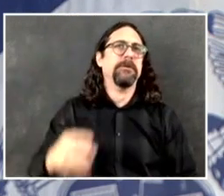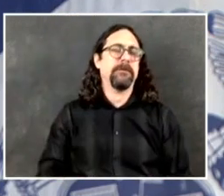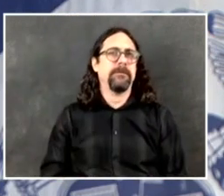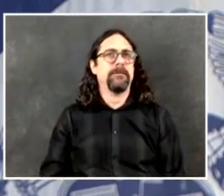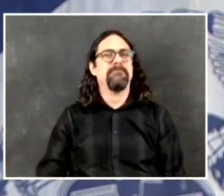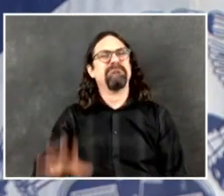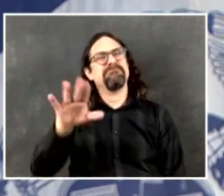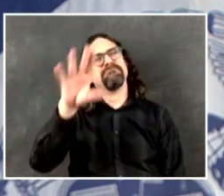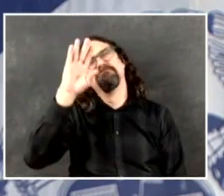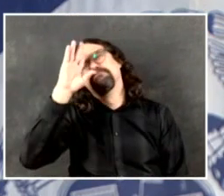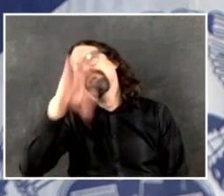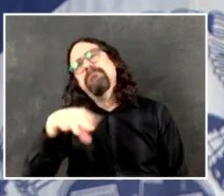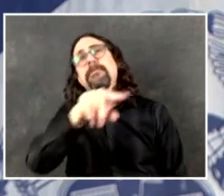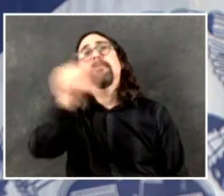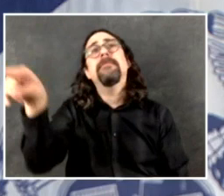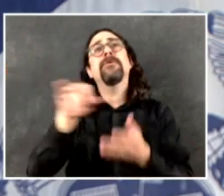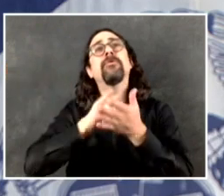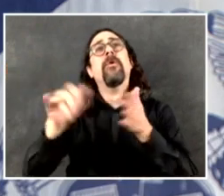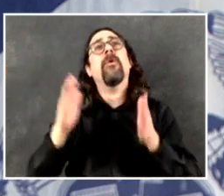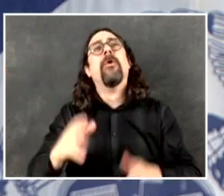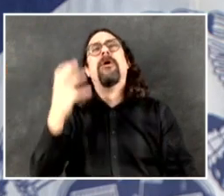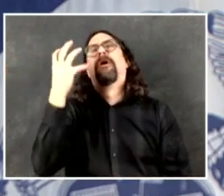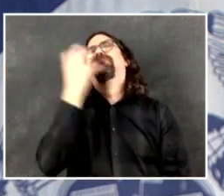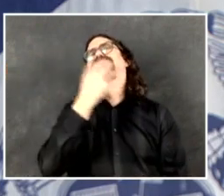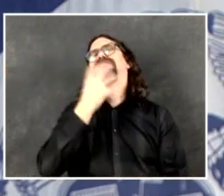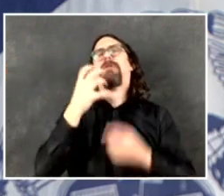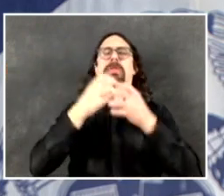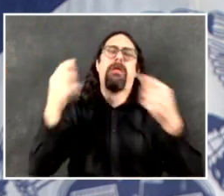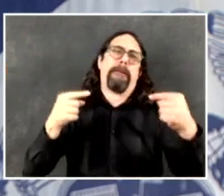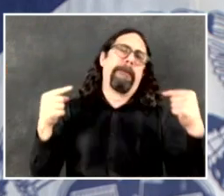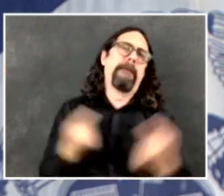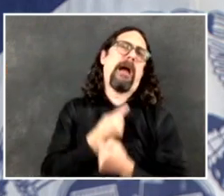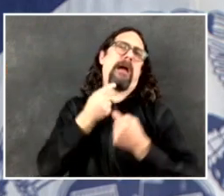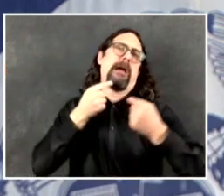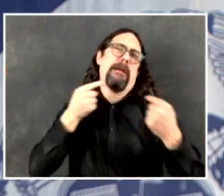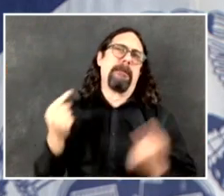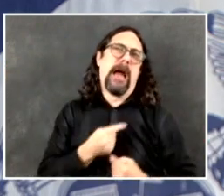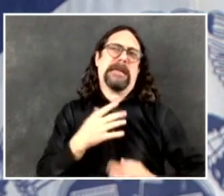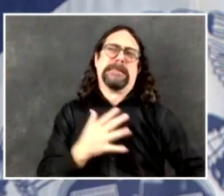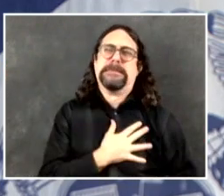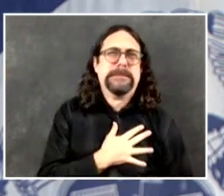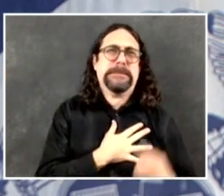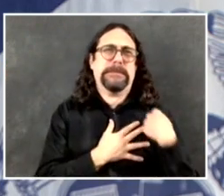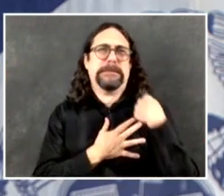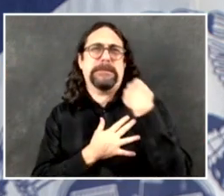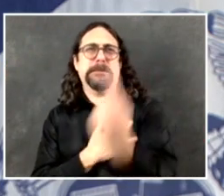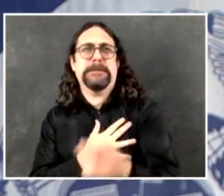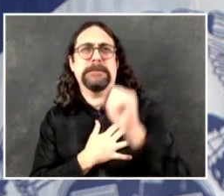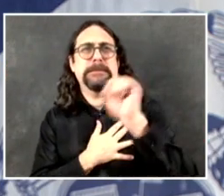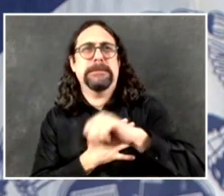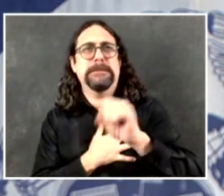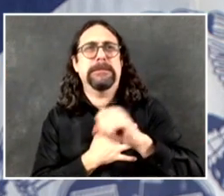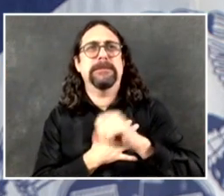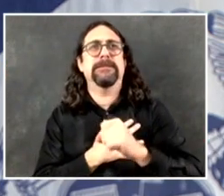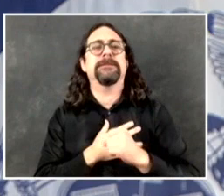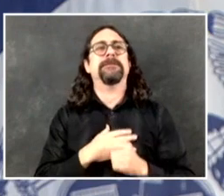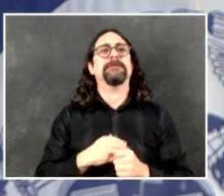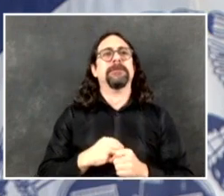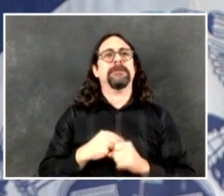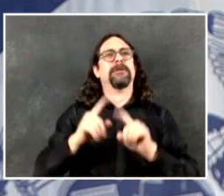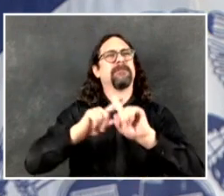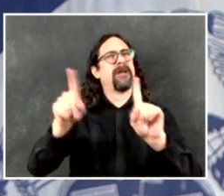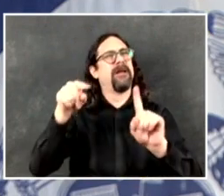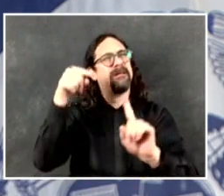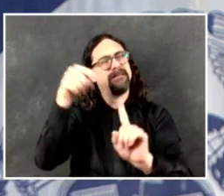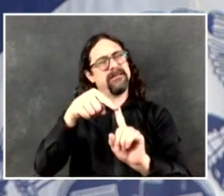back. And we will learn powerful lessons, and we will act on those lessons, because that is who we are. There are